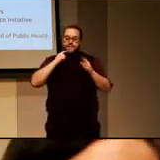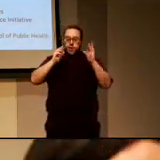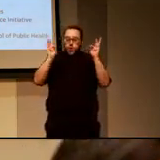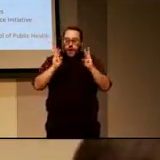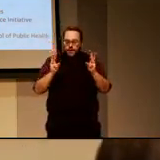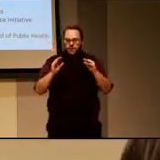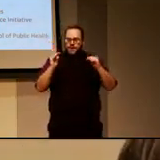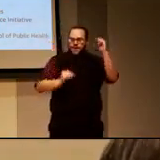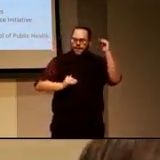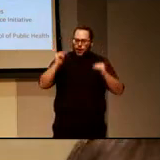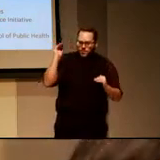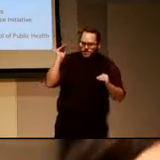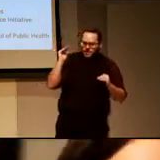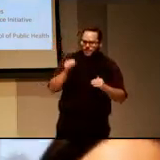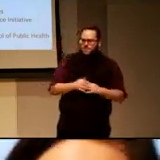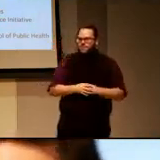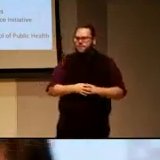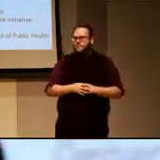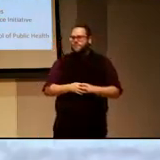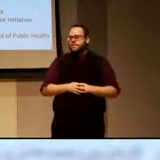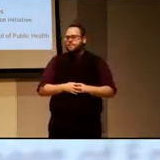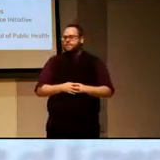Severe weather. Inequity.